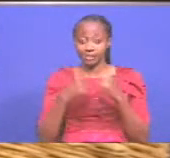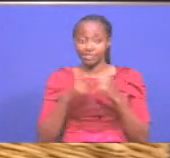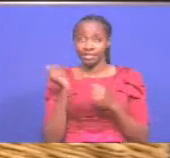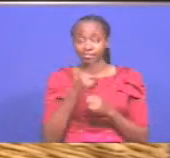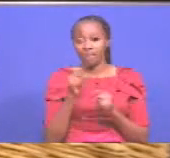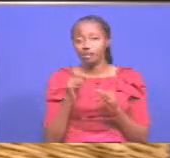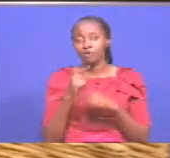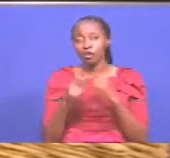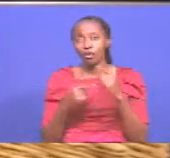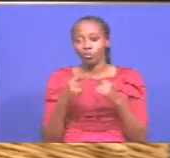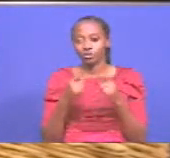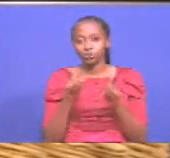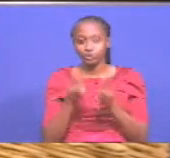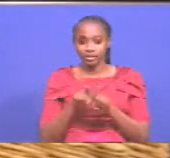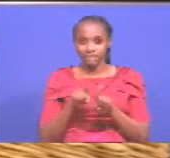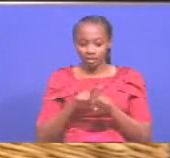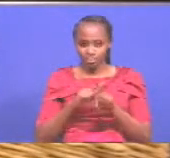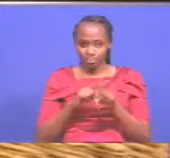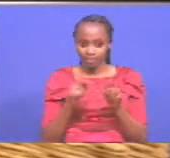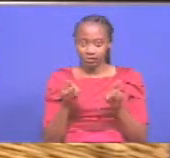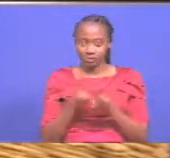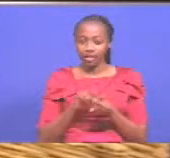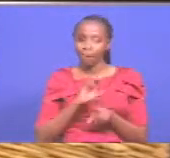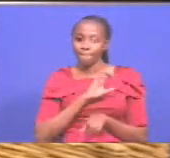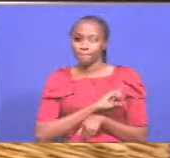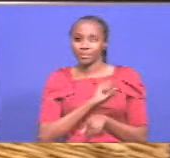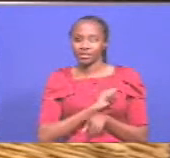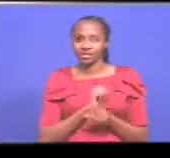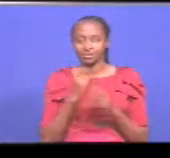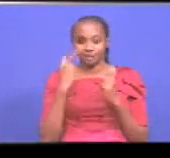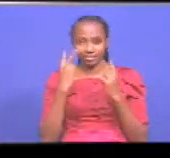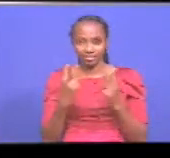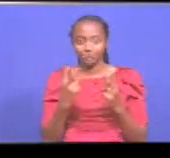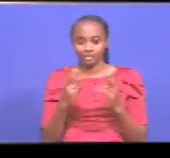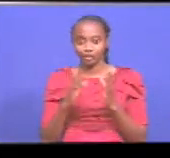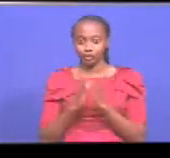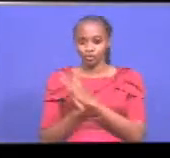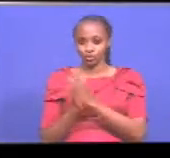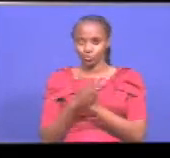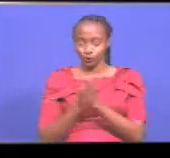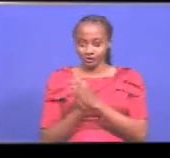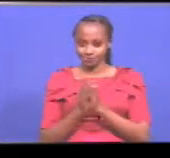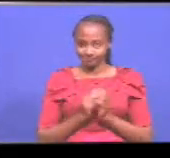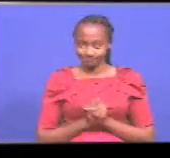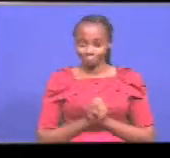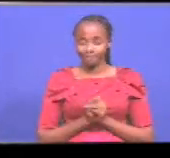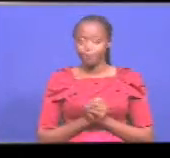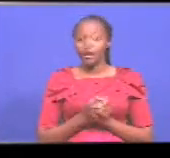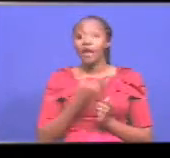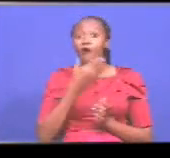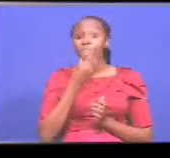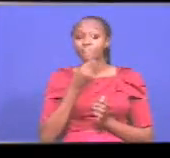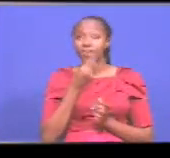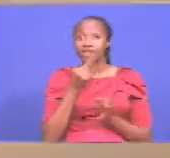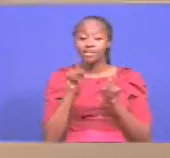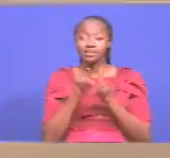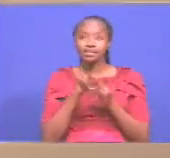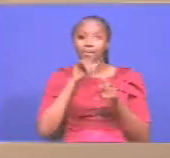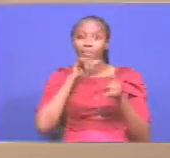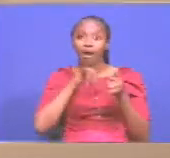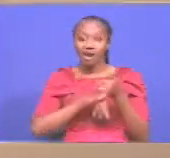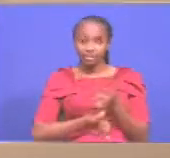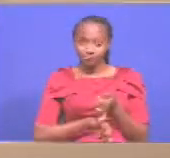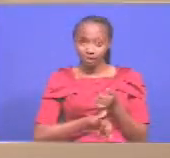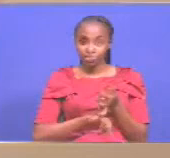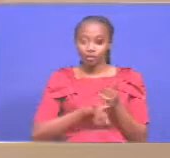him going up the ladder. Take a look at that story. A father and a husband, Joseph Wambua Mwanza was